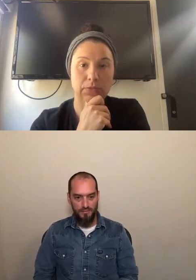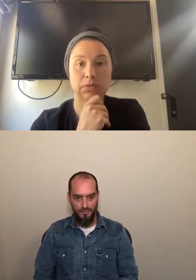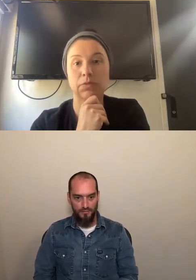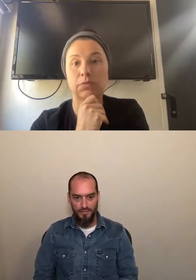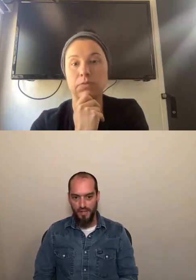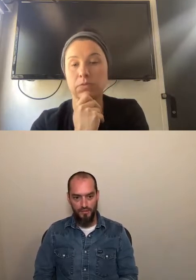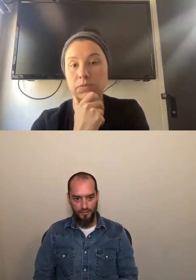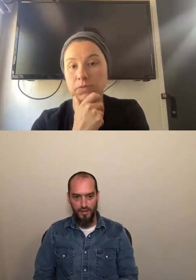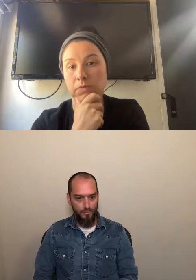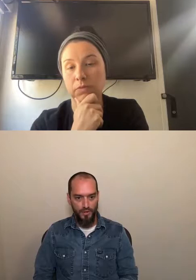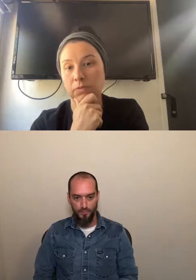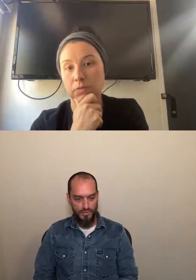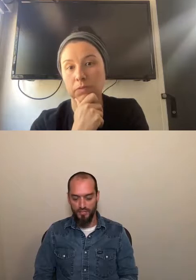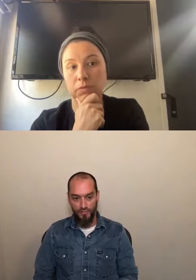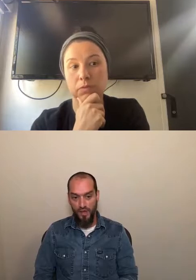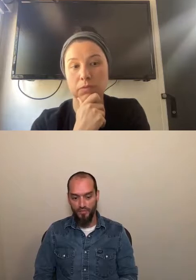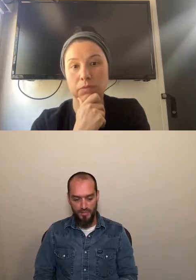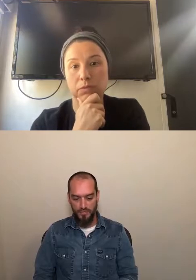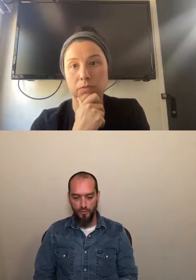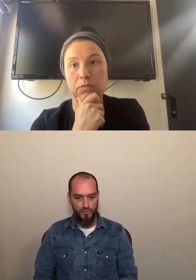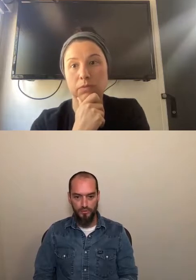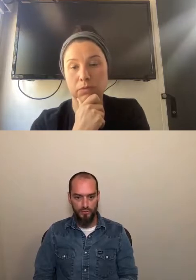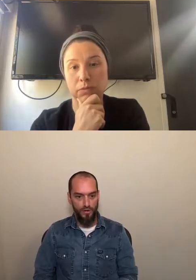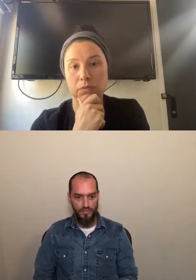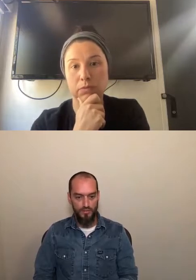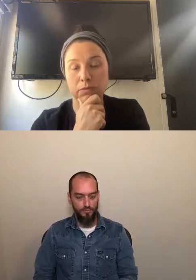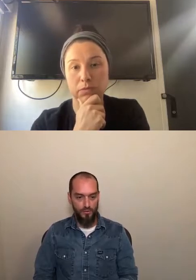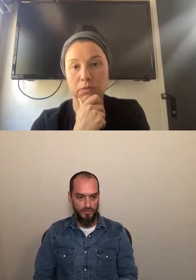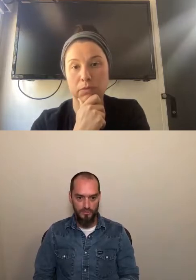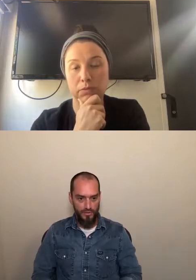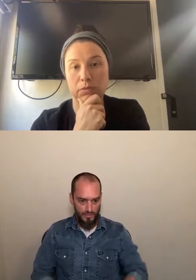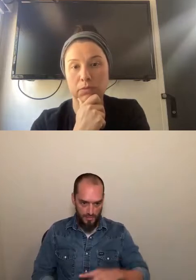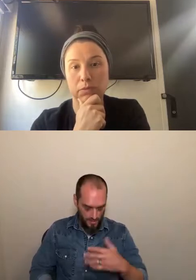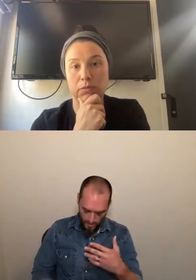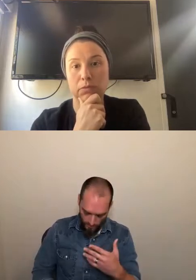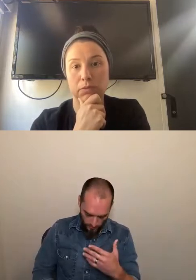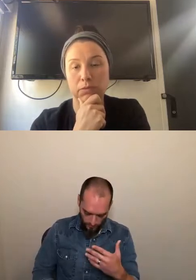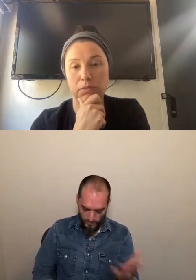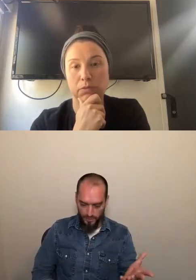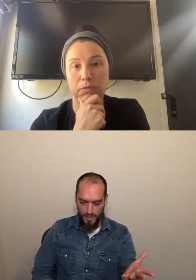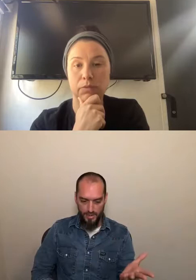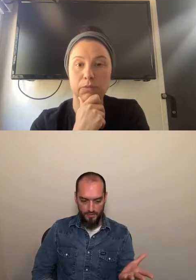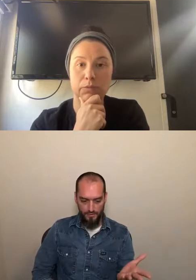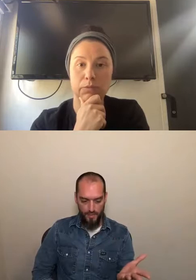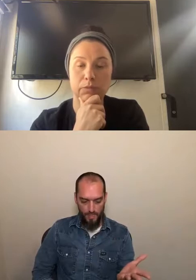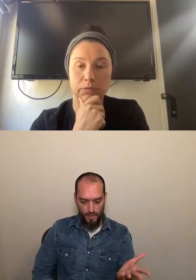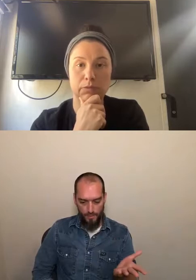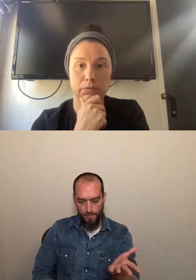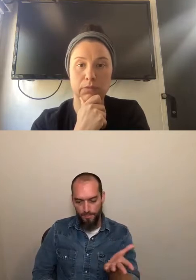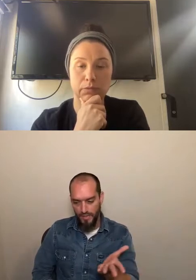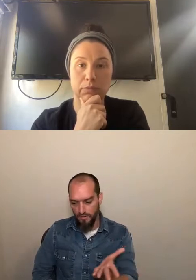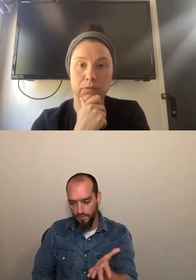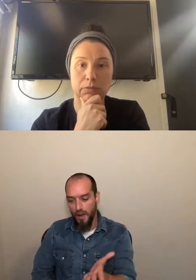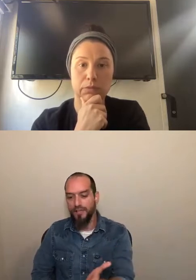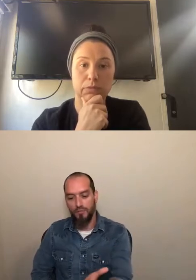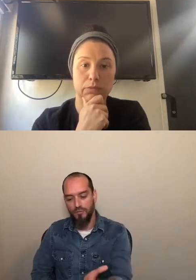its standard operating procedure? Nothing. It's going to start decomposing. So that's very bad.